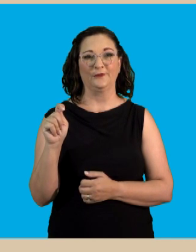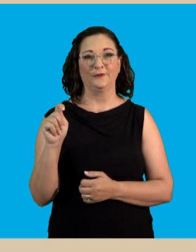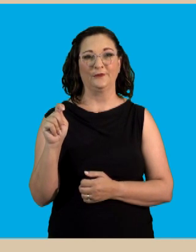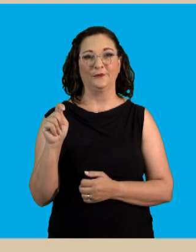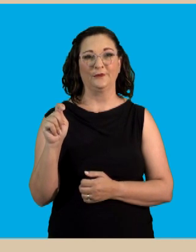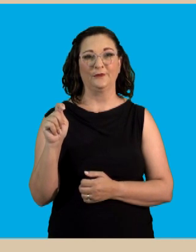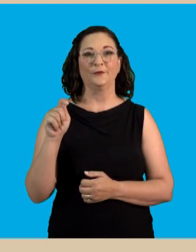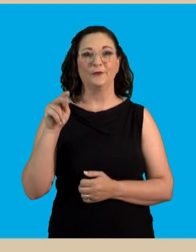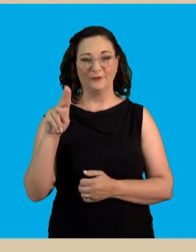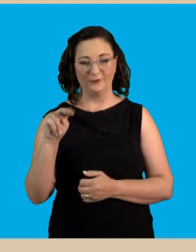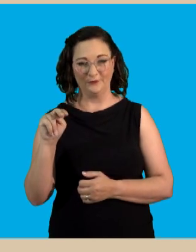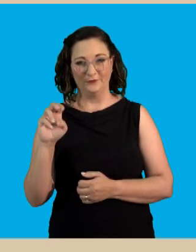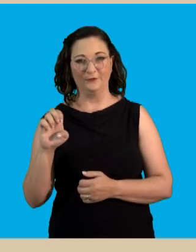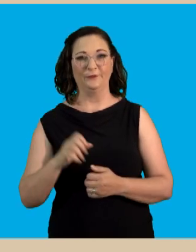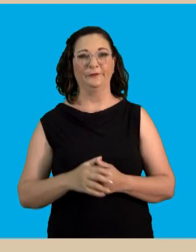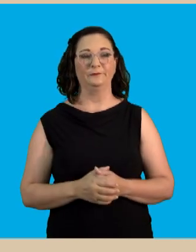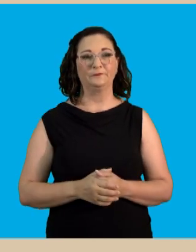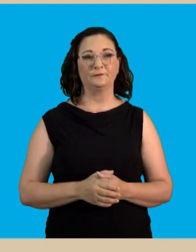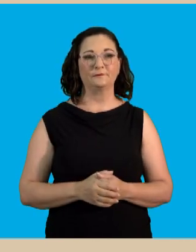Neptune. Okay.